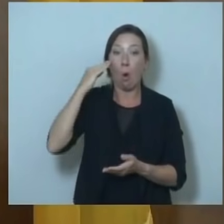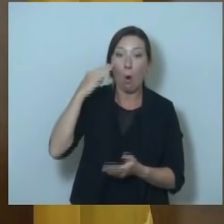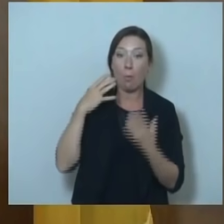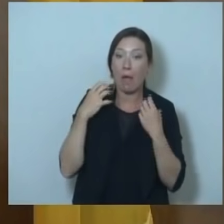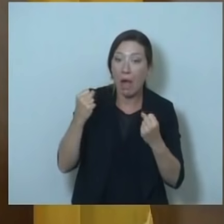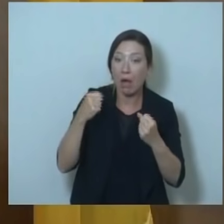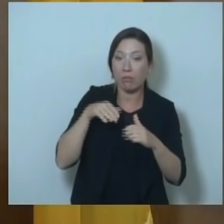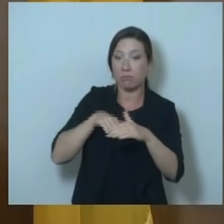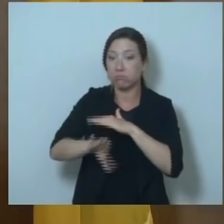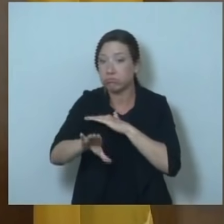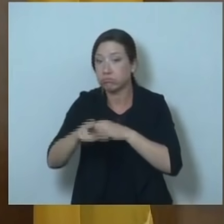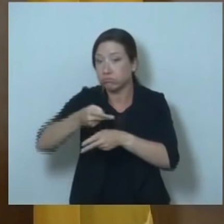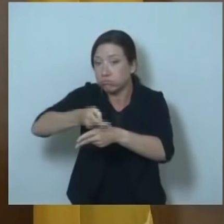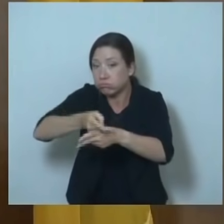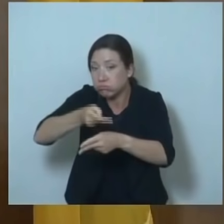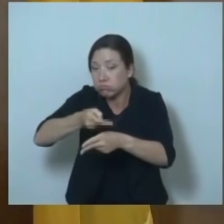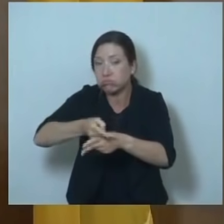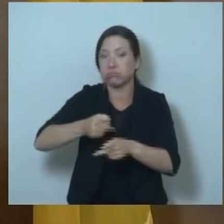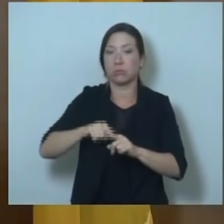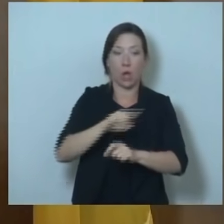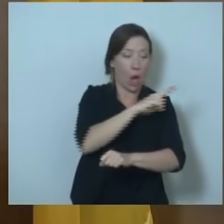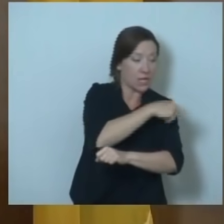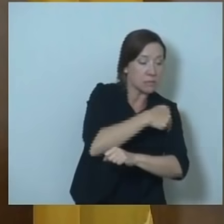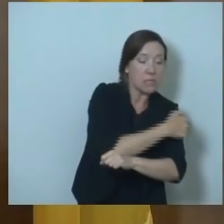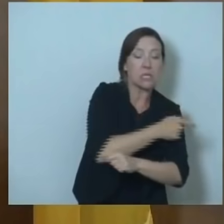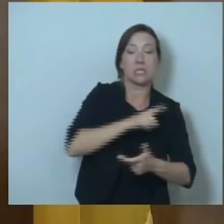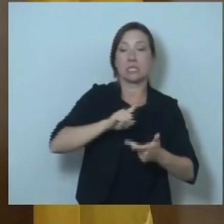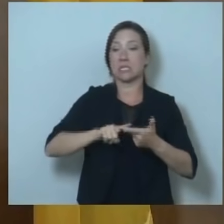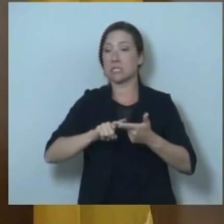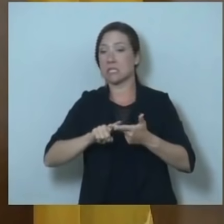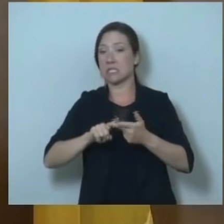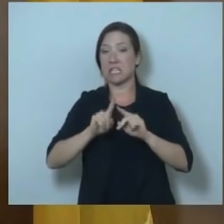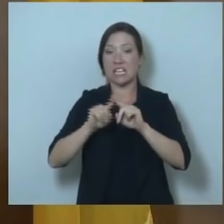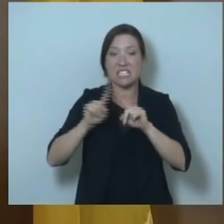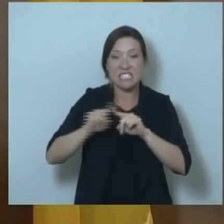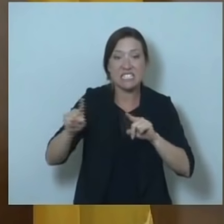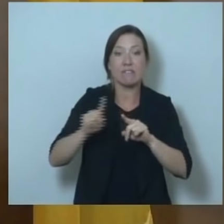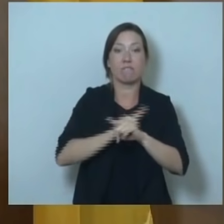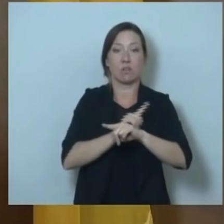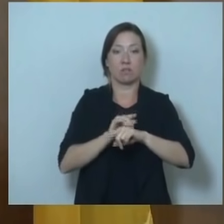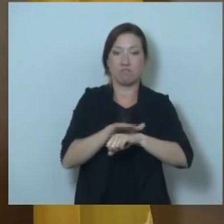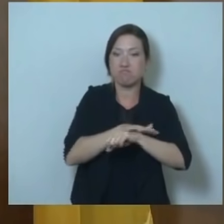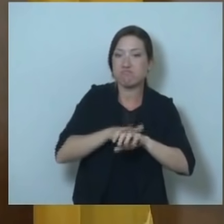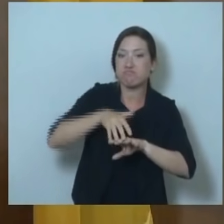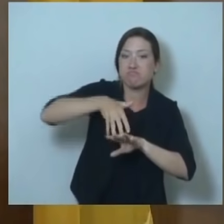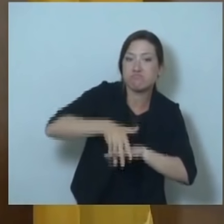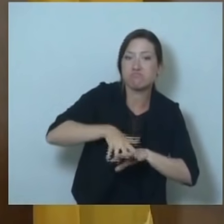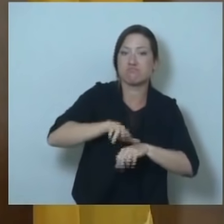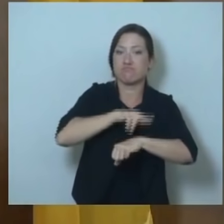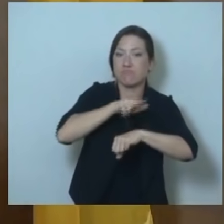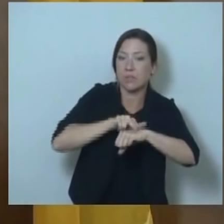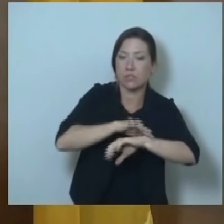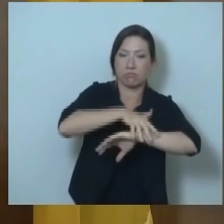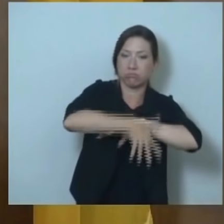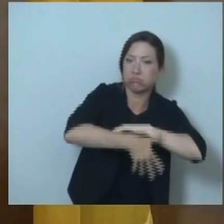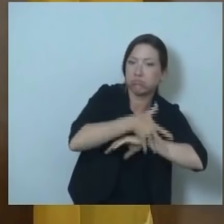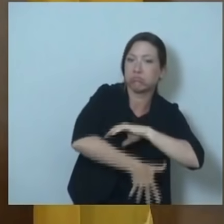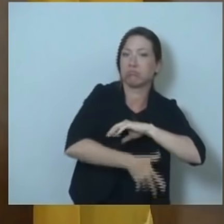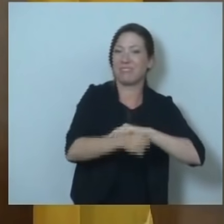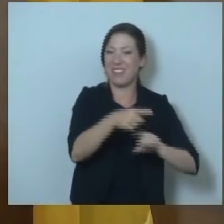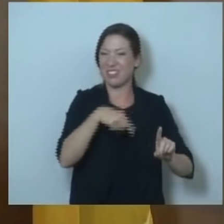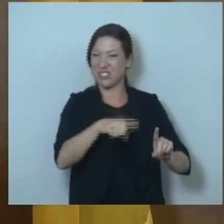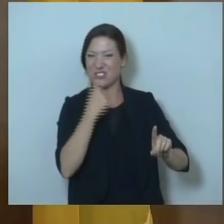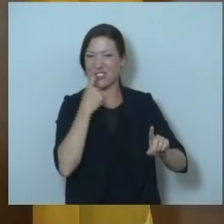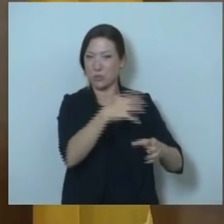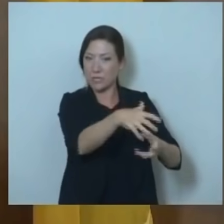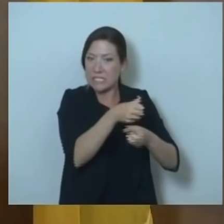them, our sovereign nations have received them, Navajo Nation just received a shipment. So we've really worked